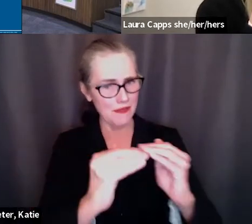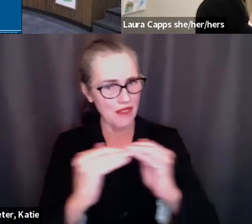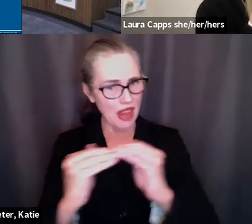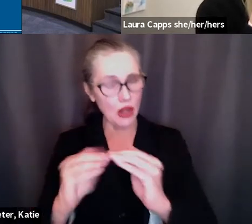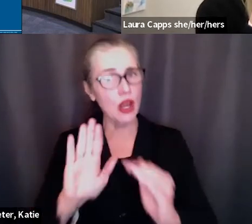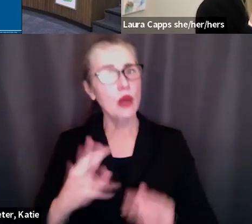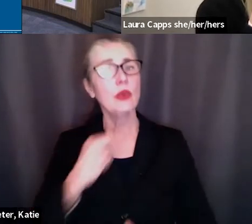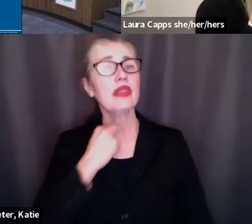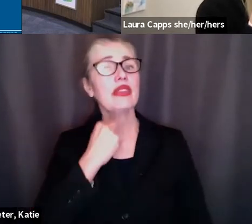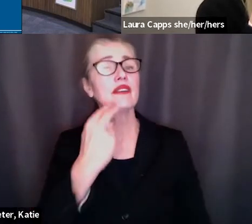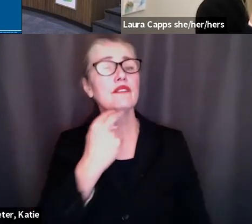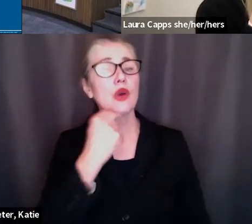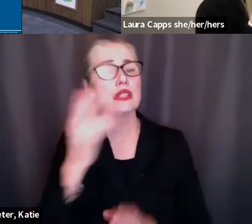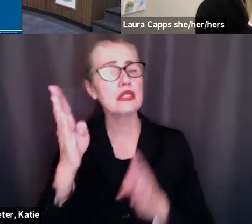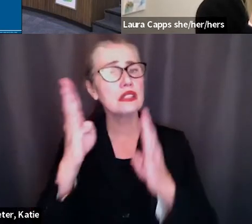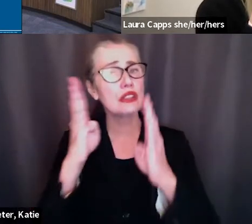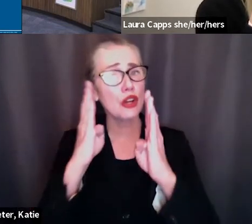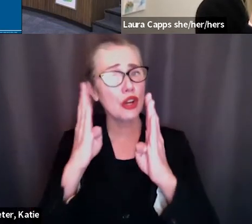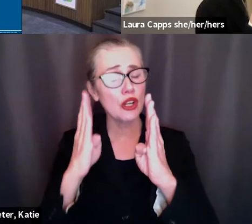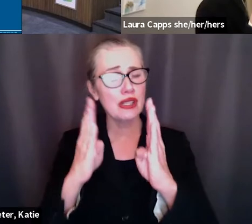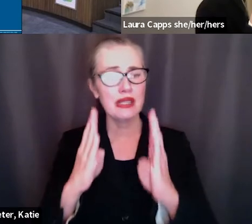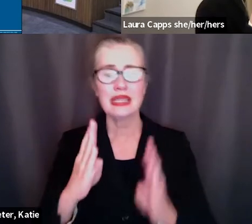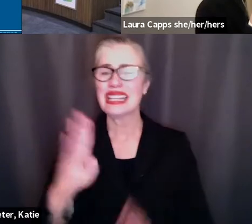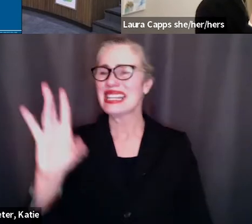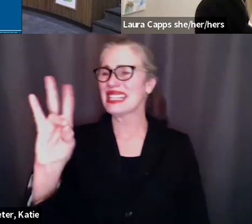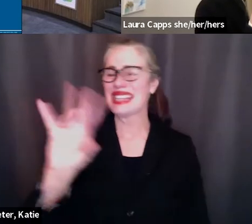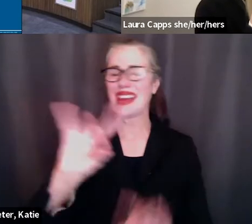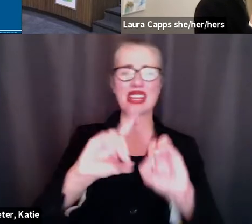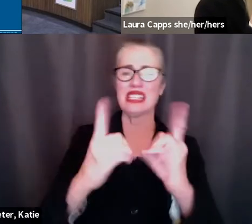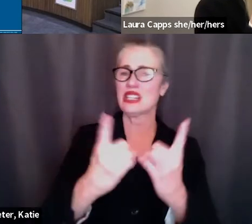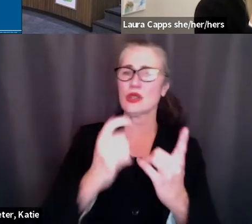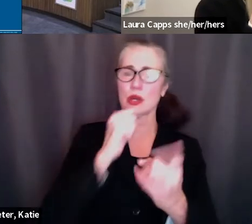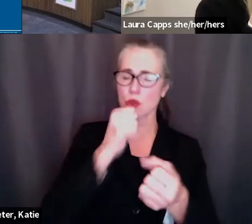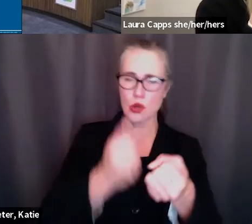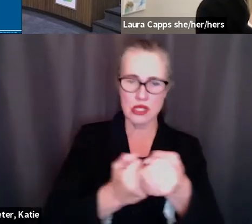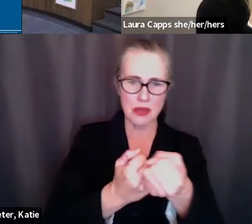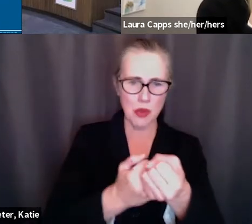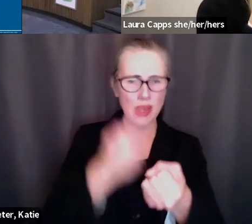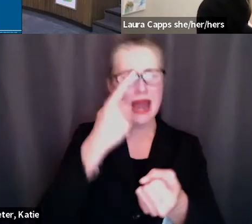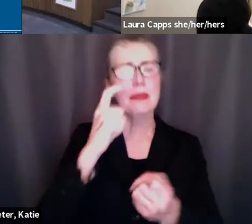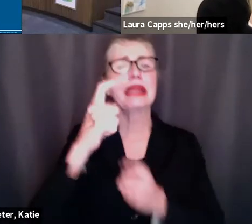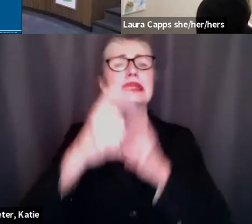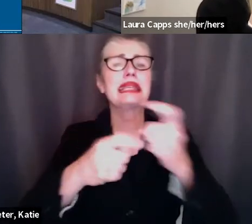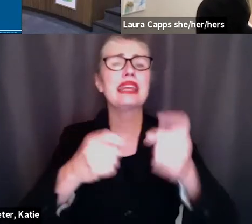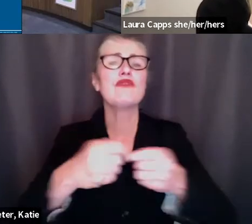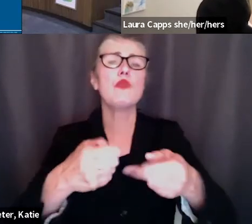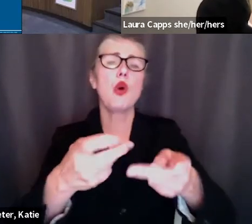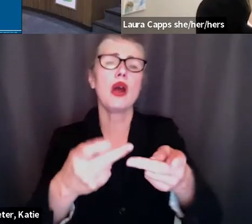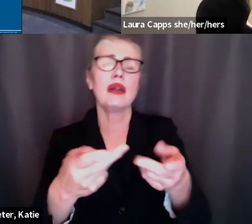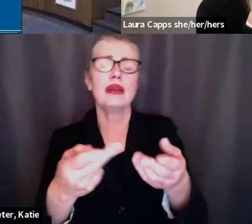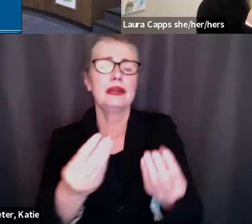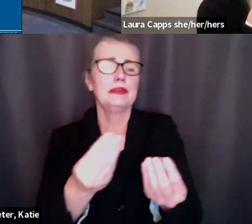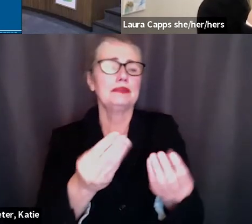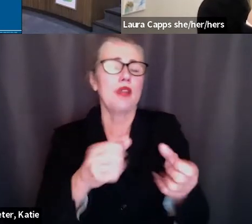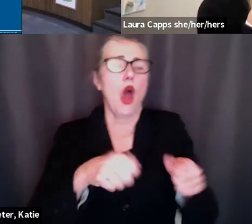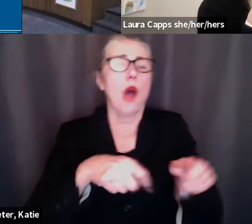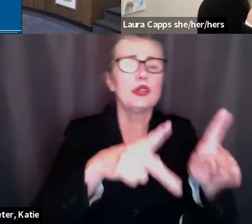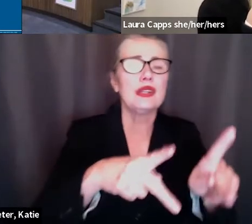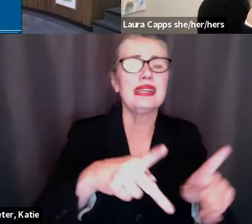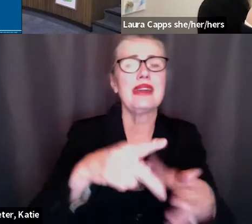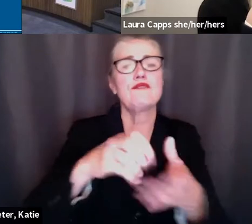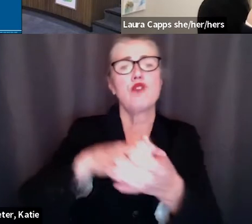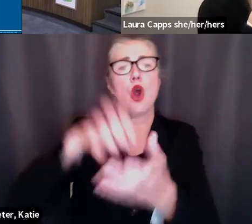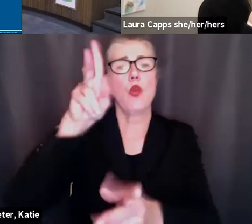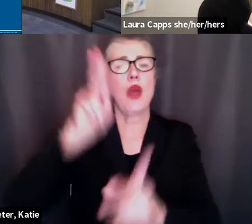reiterate we do not support seven districts because they provide additional seats for upper class and wealthy communities at the expense of drowning out the